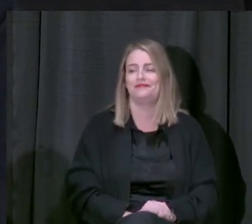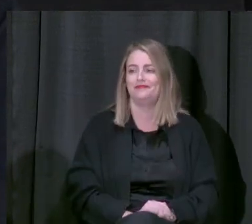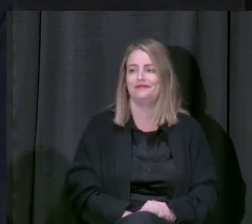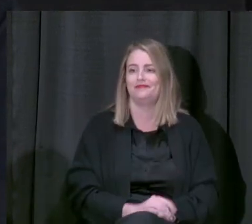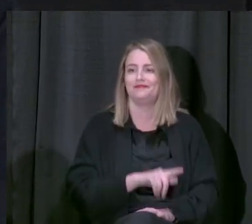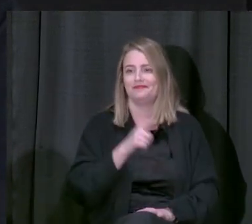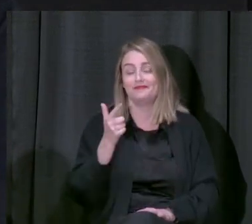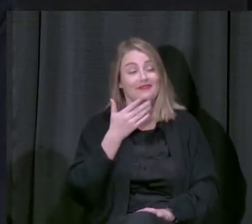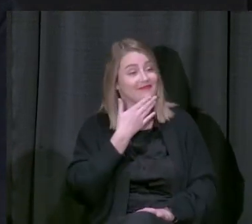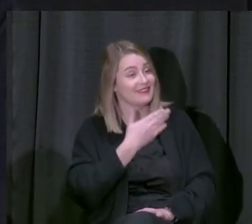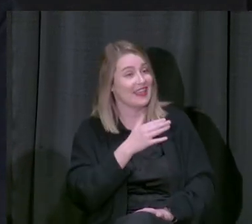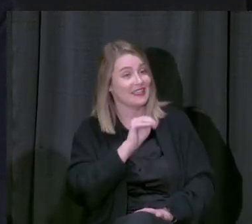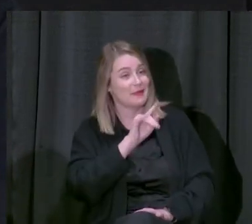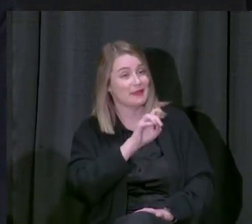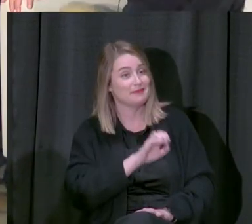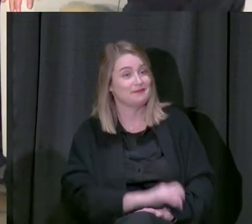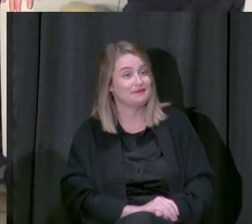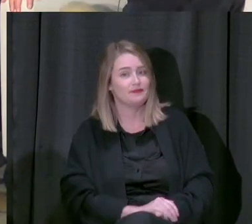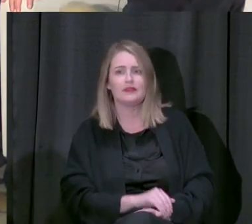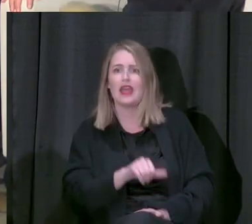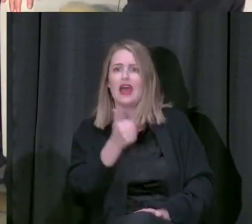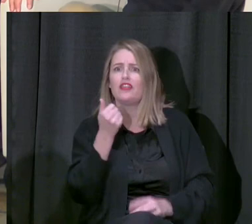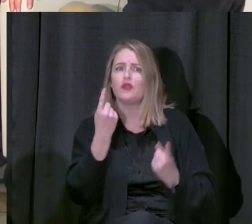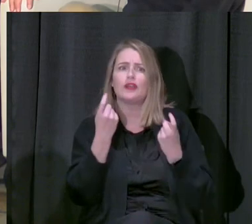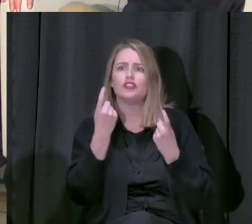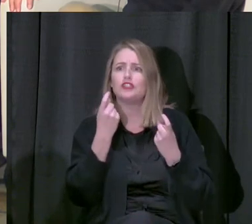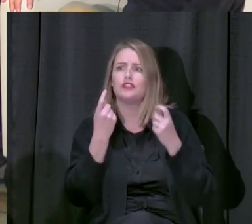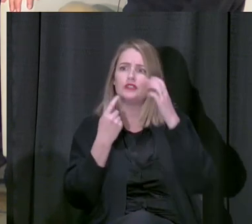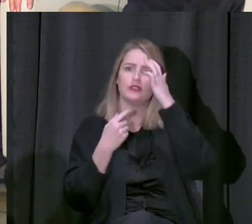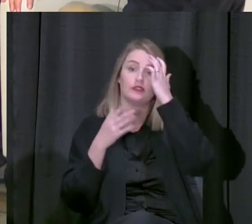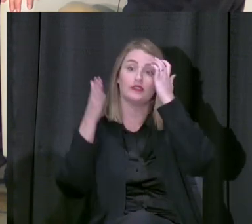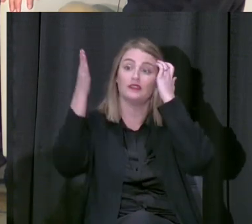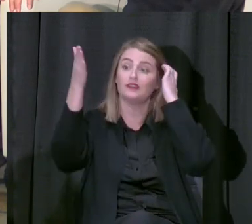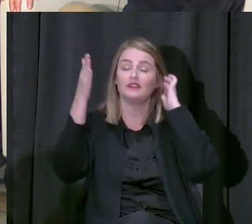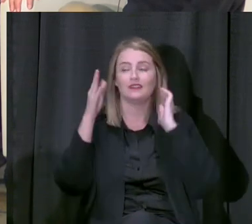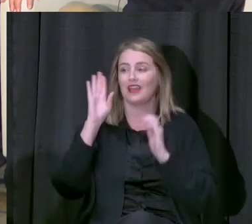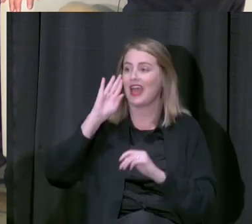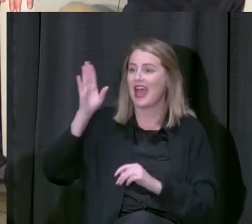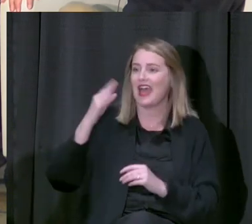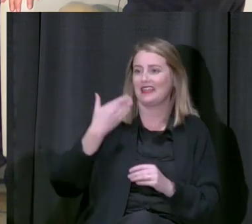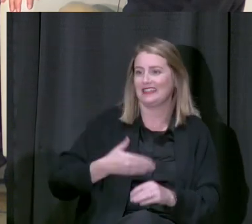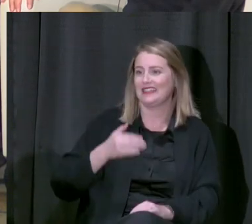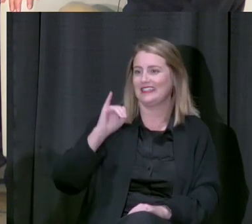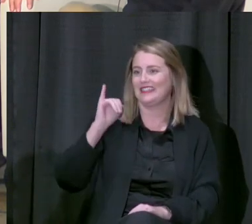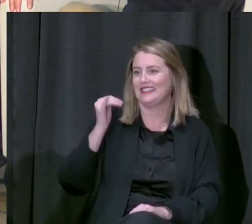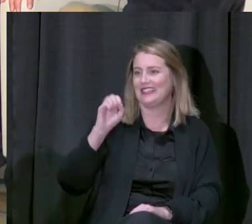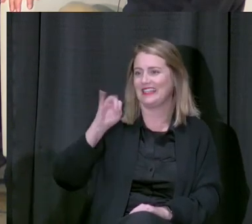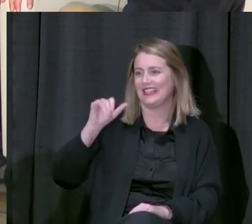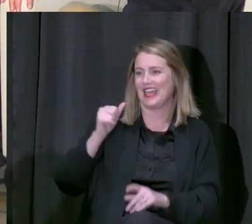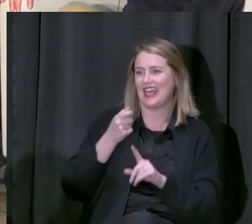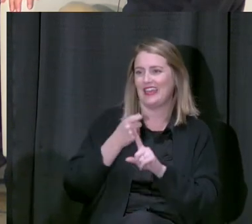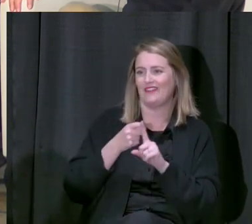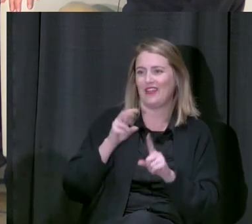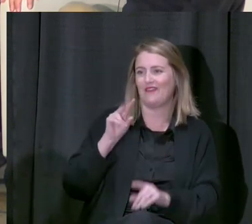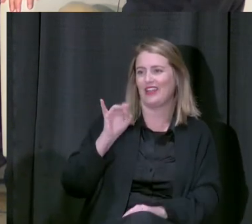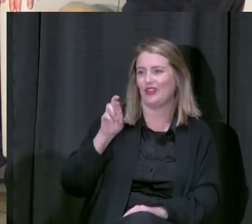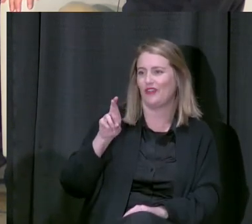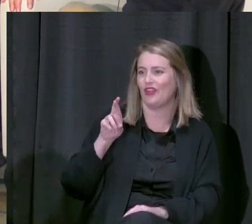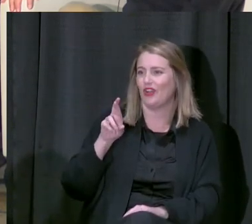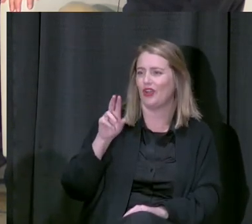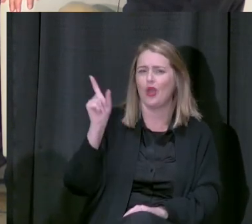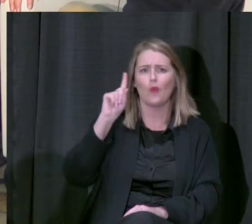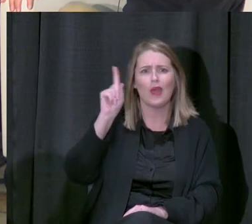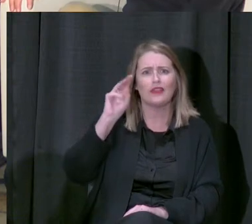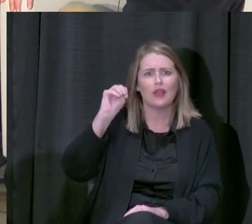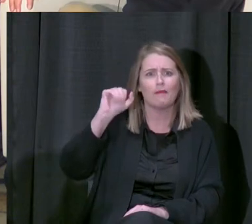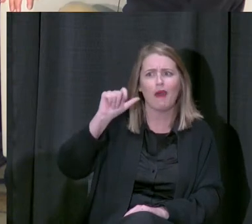Thanks, Mike. Do we have any other questions? Hello, it's Jessica from Vancouver. Where's that mall in Vancouver?